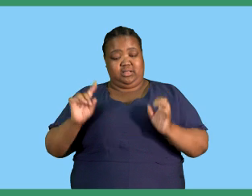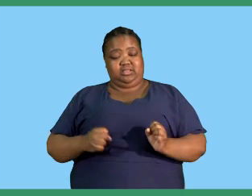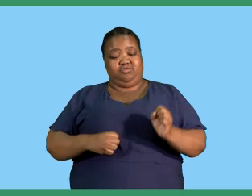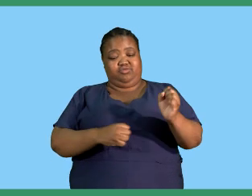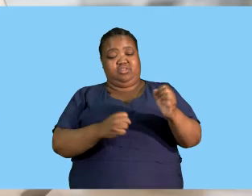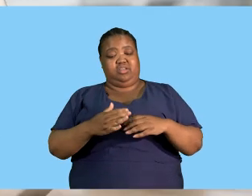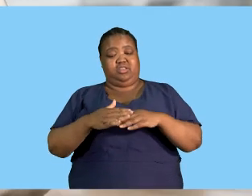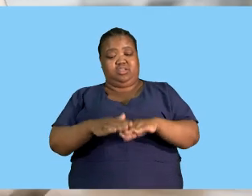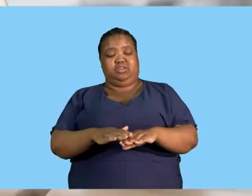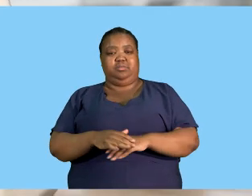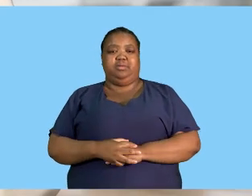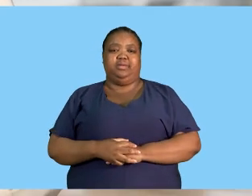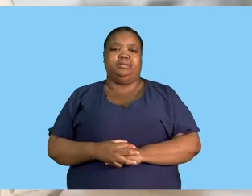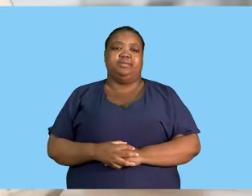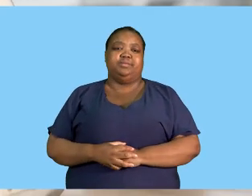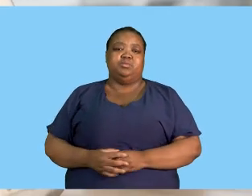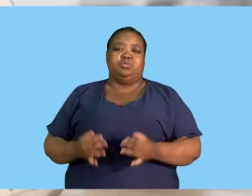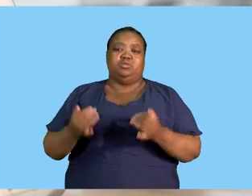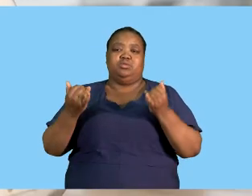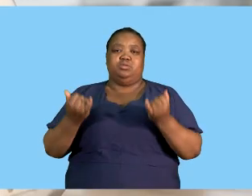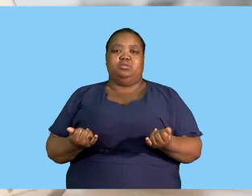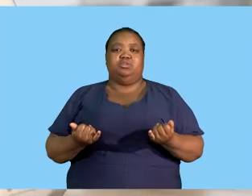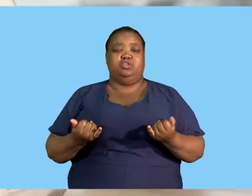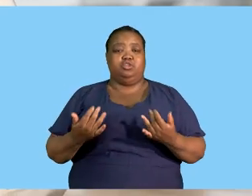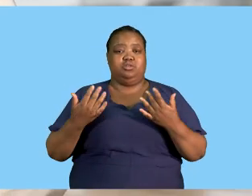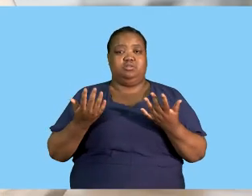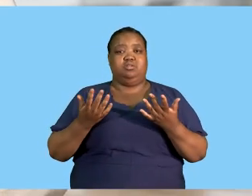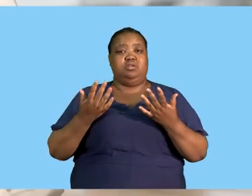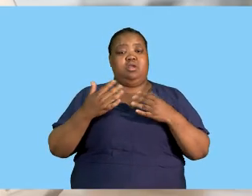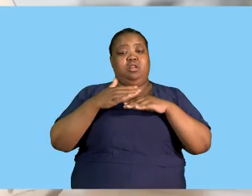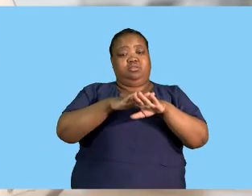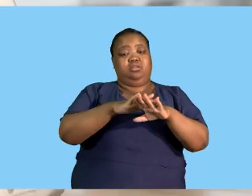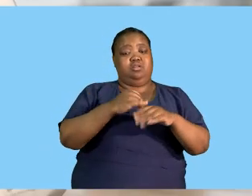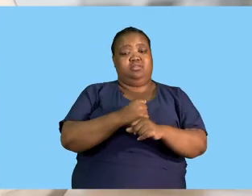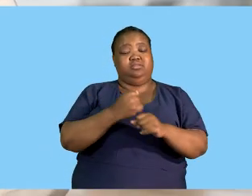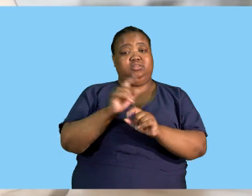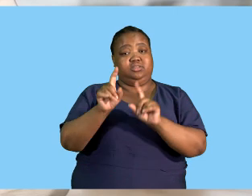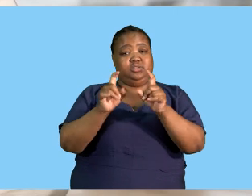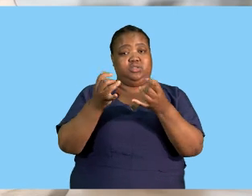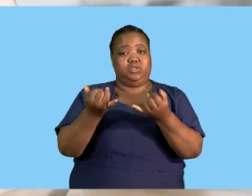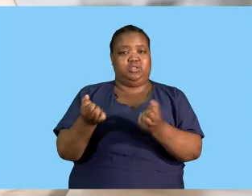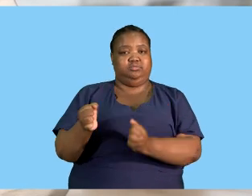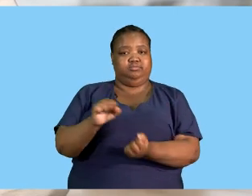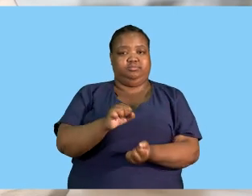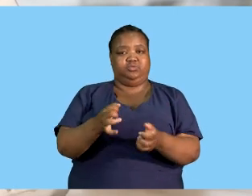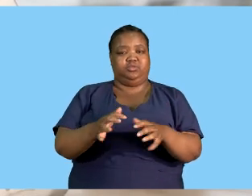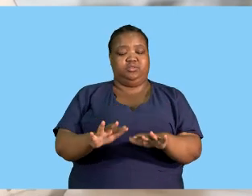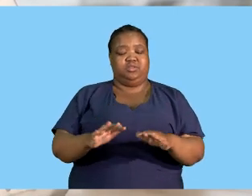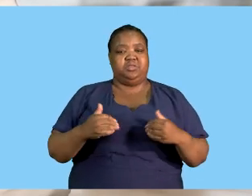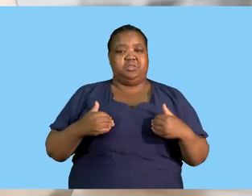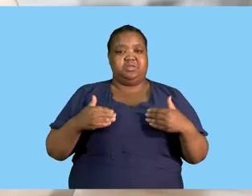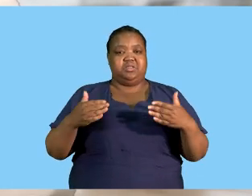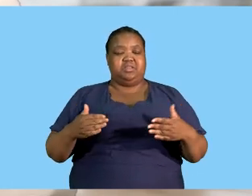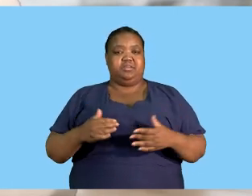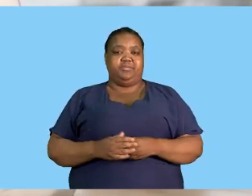so we've come to the end of our application questions. So we started with the strategic